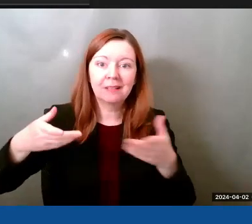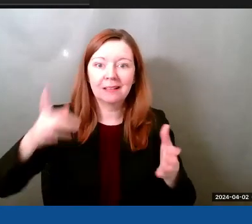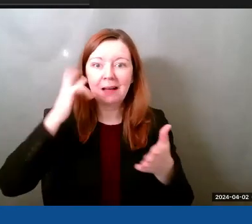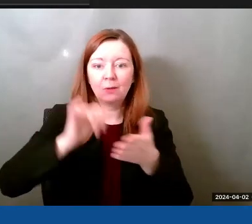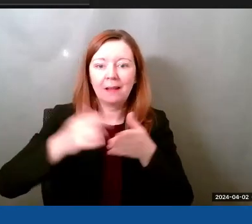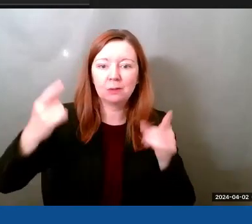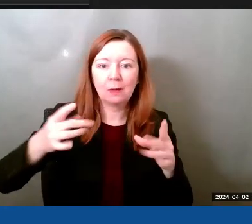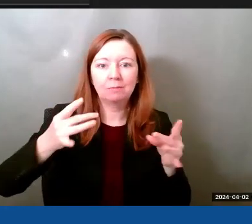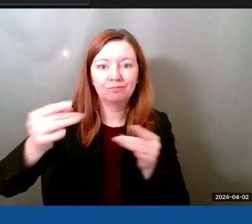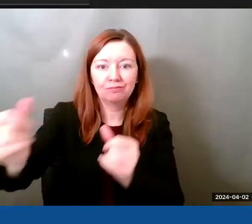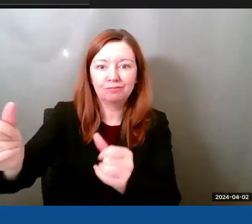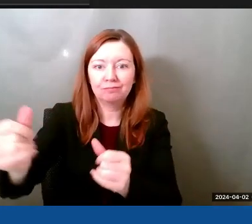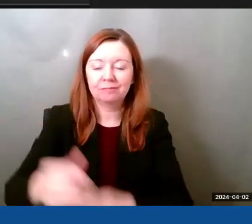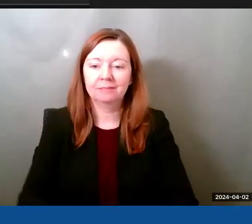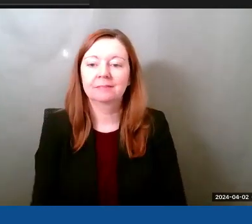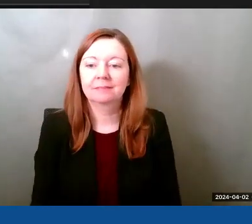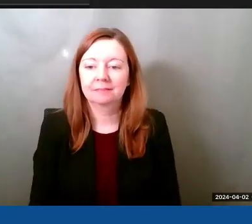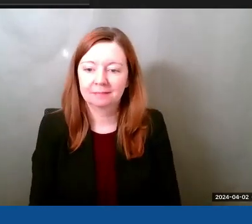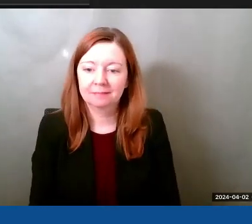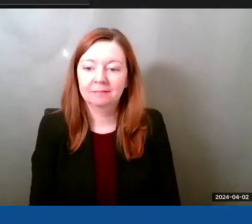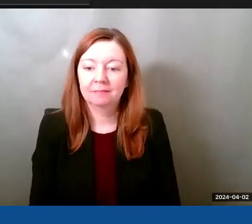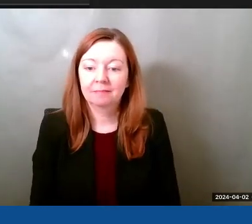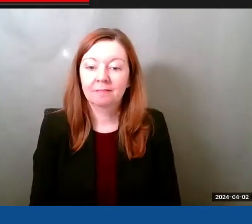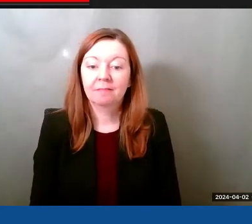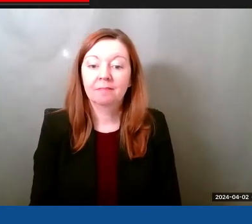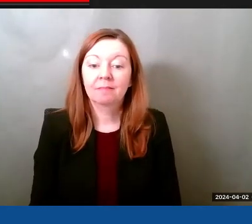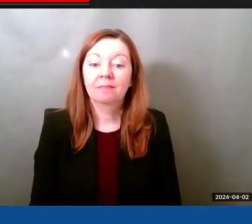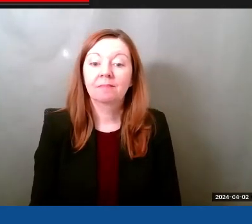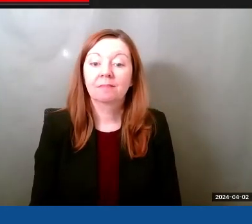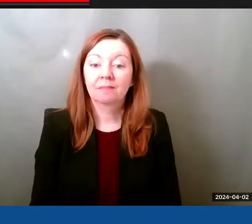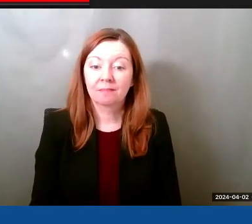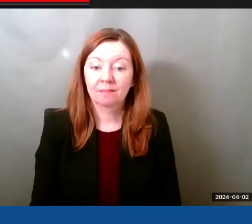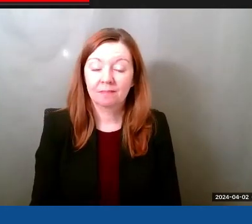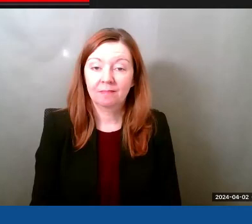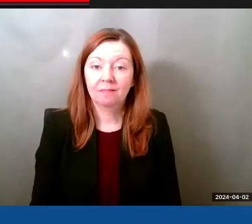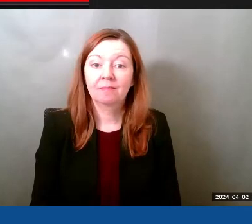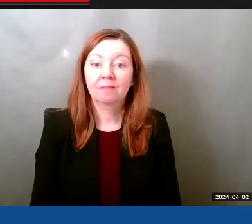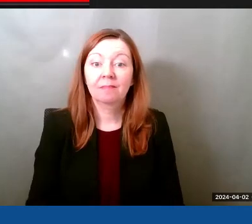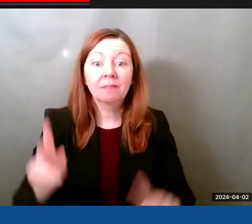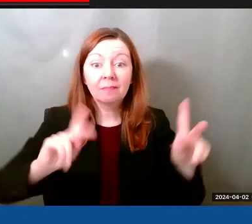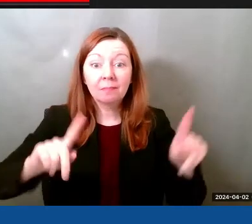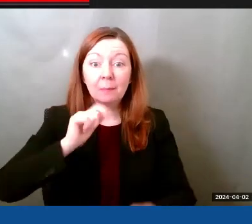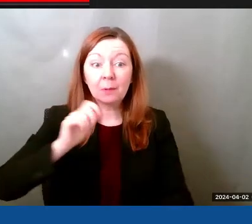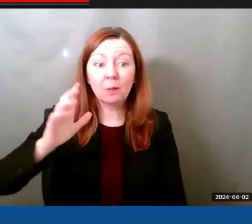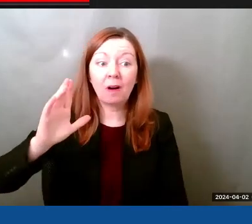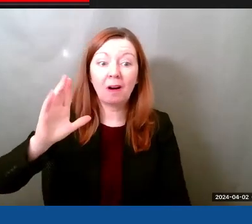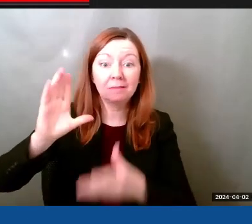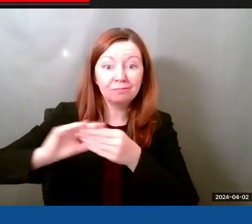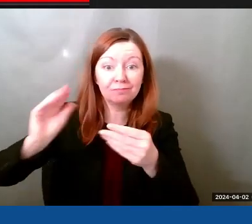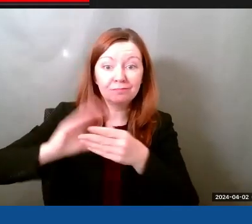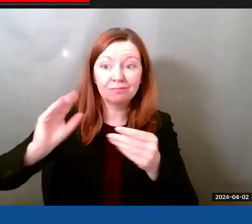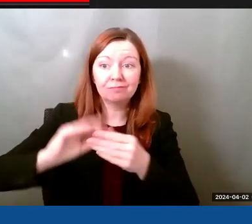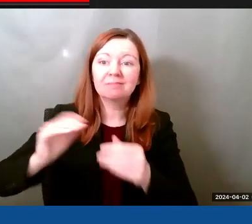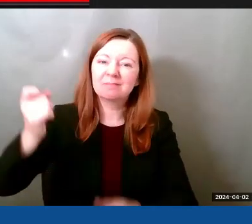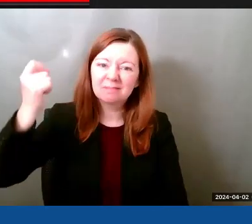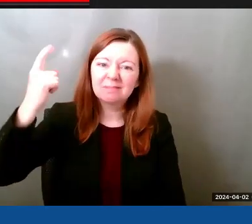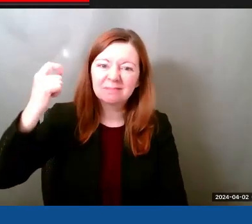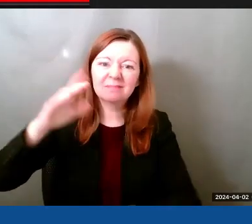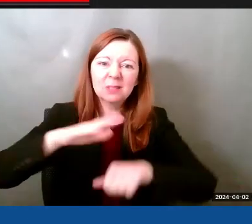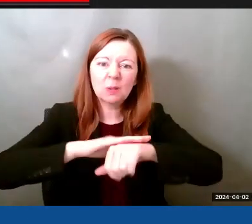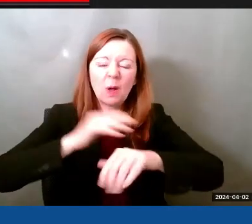happen smoothly, and would encourage whoever will be speaking to please be mindful and do so as